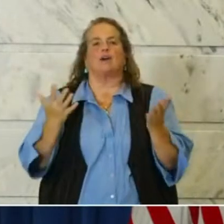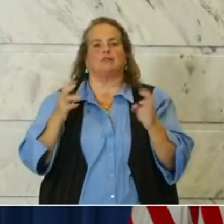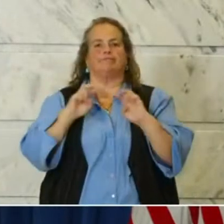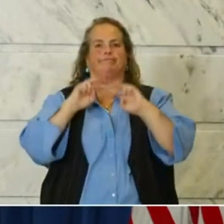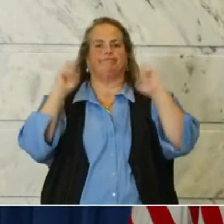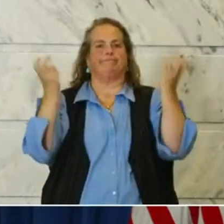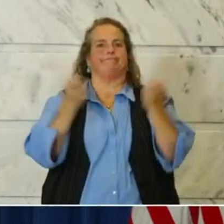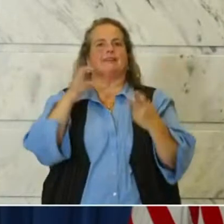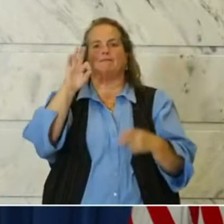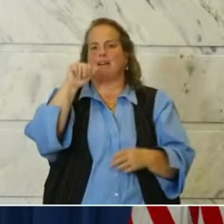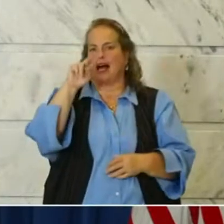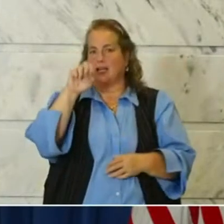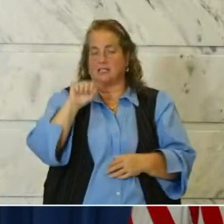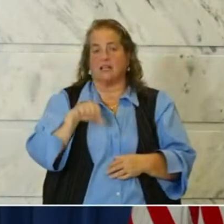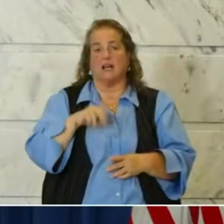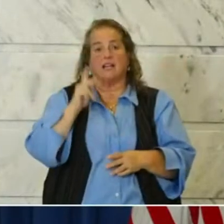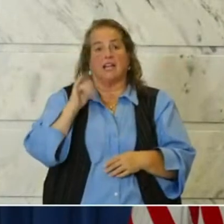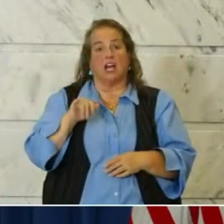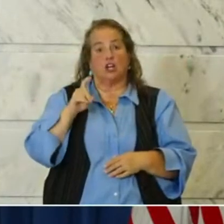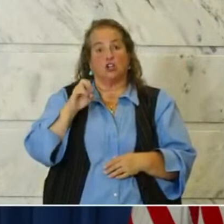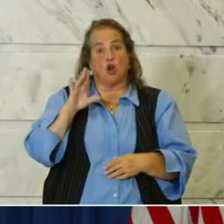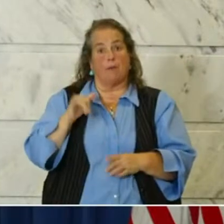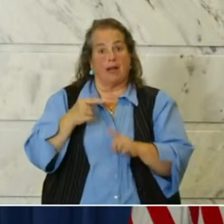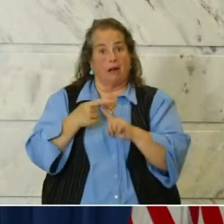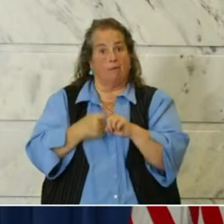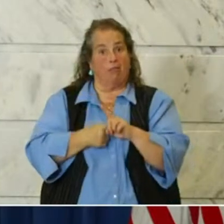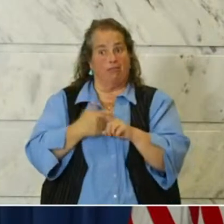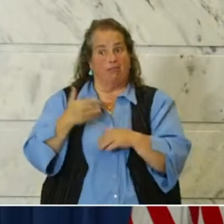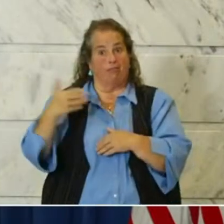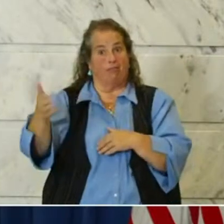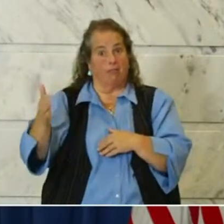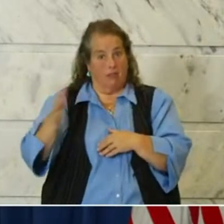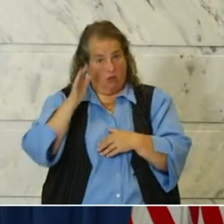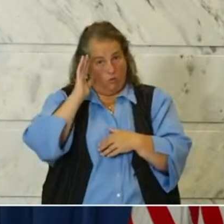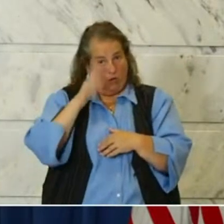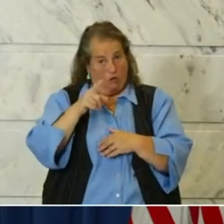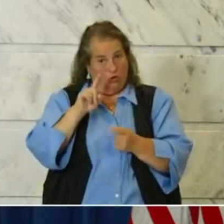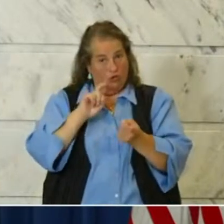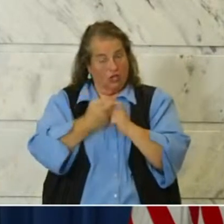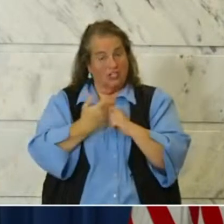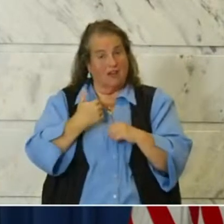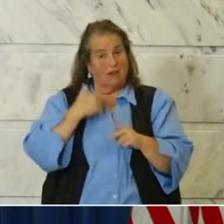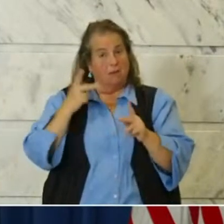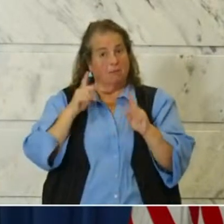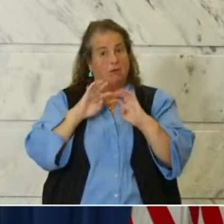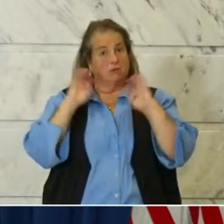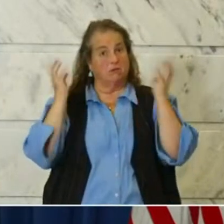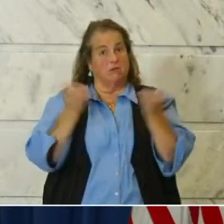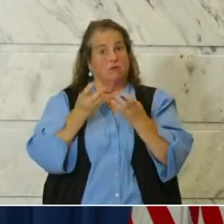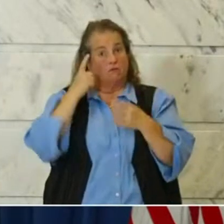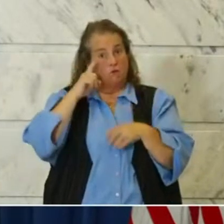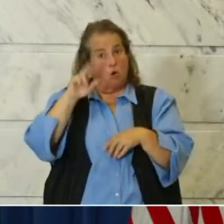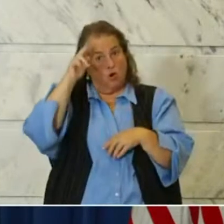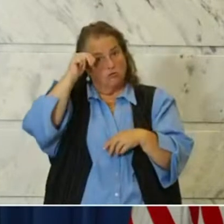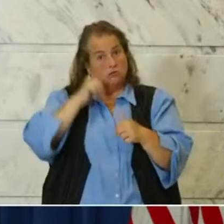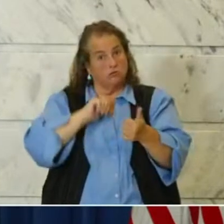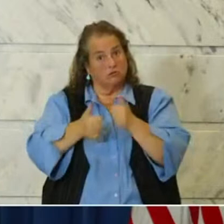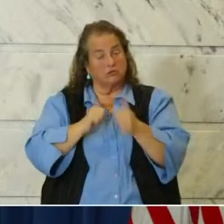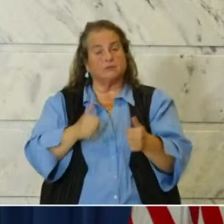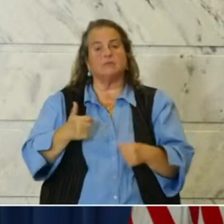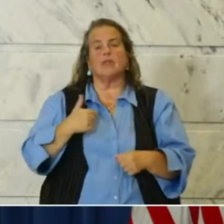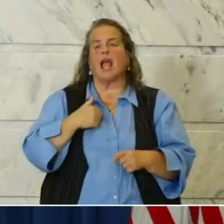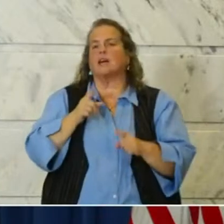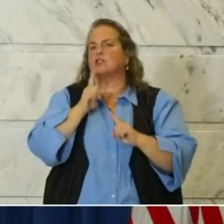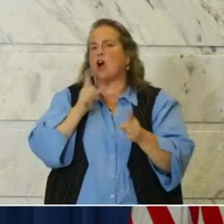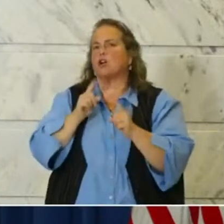an update on your position on allowing thousands to gather at Churchill Downs? I talked to Bill Carstangen,